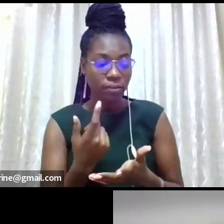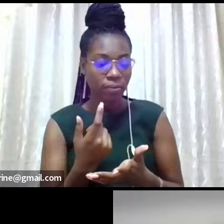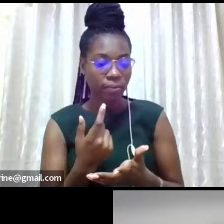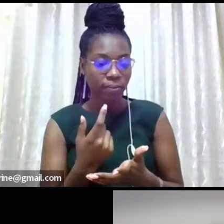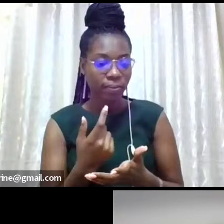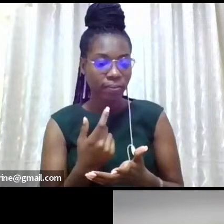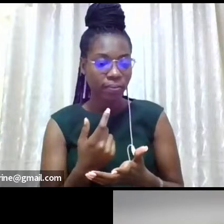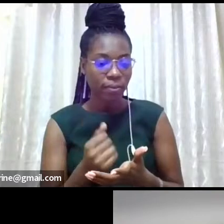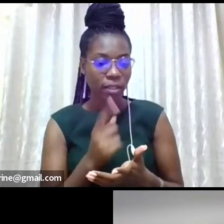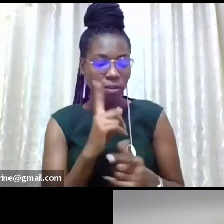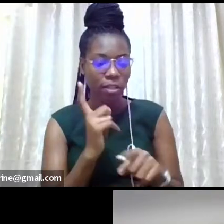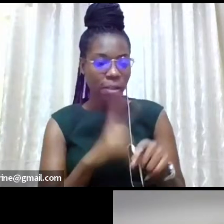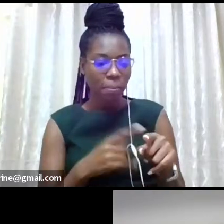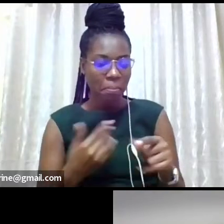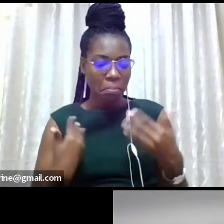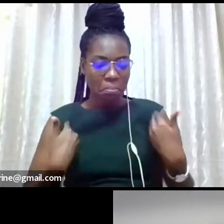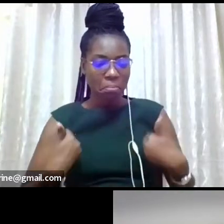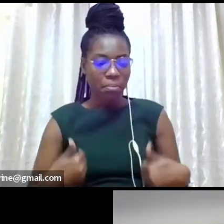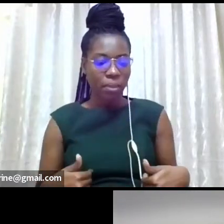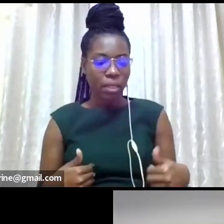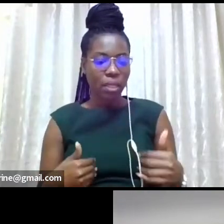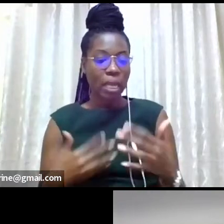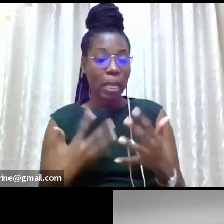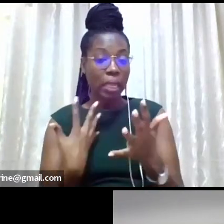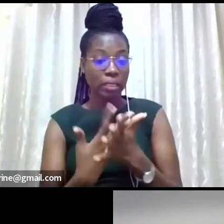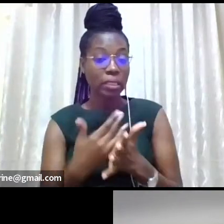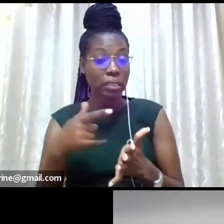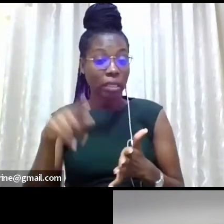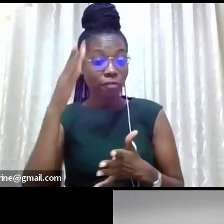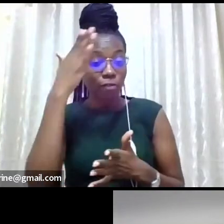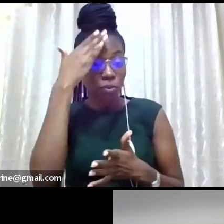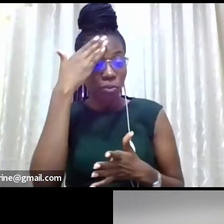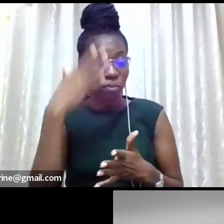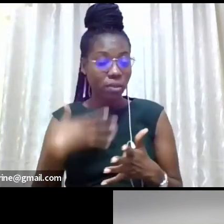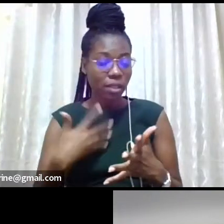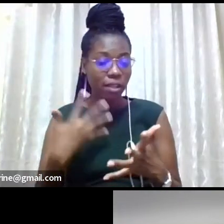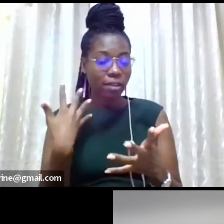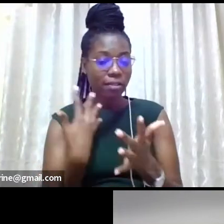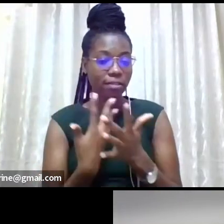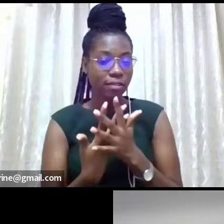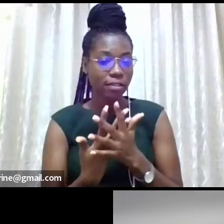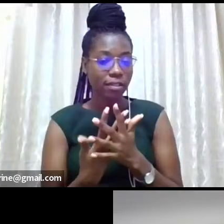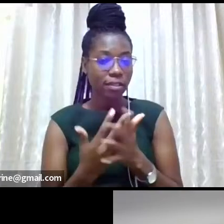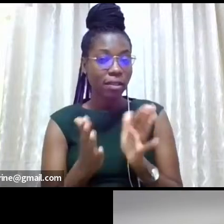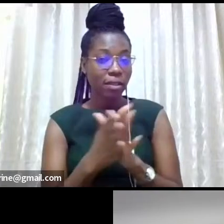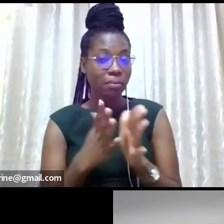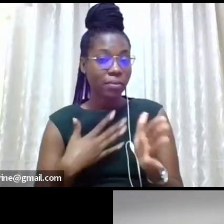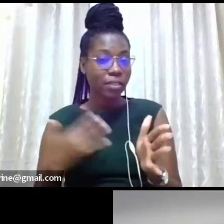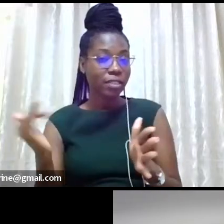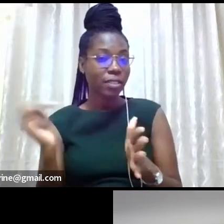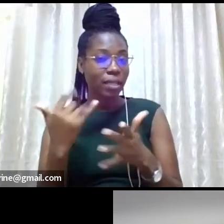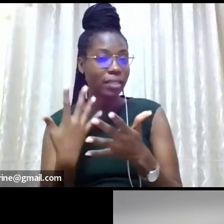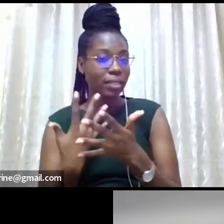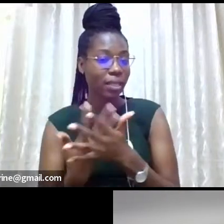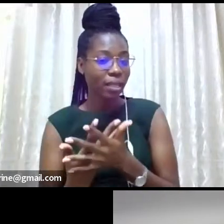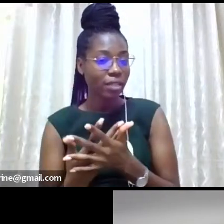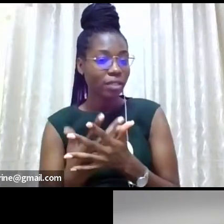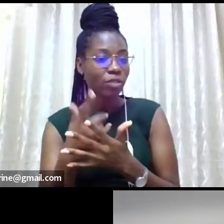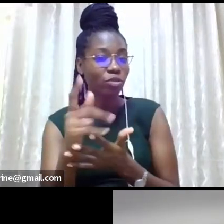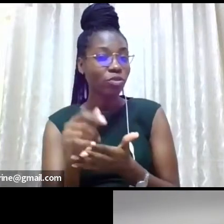I was arrested, and you knew I was arrested, na niko kwa cell, na